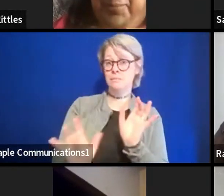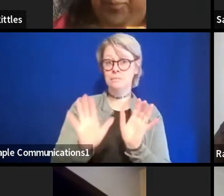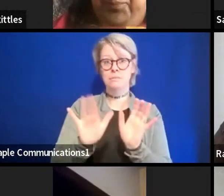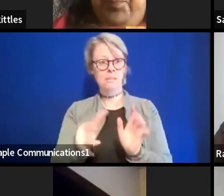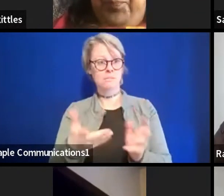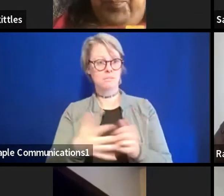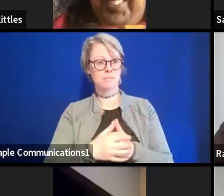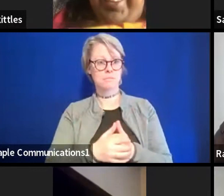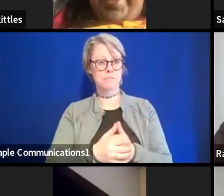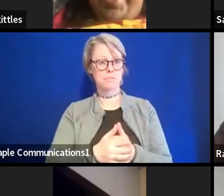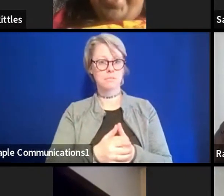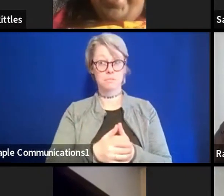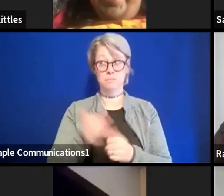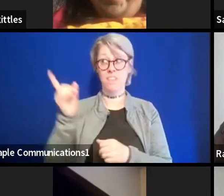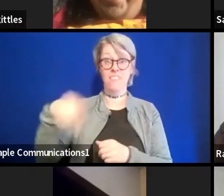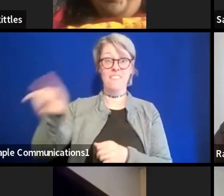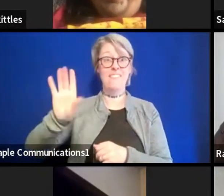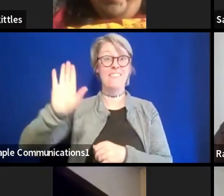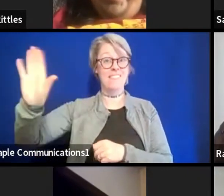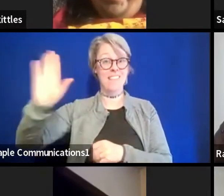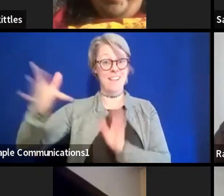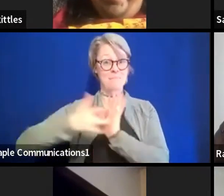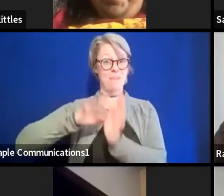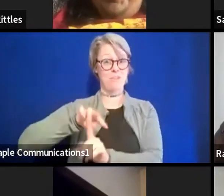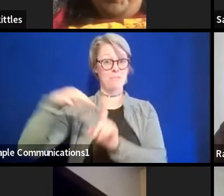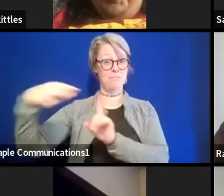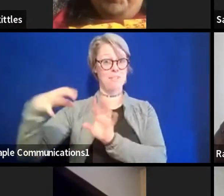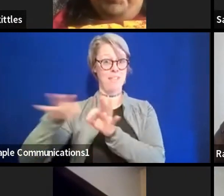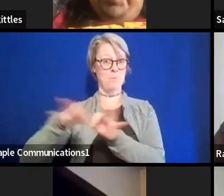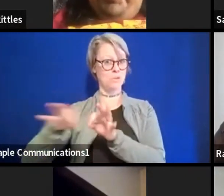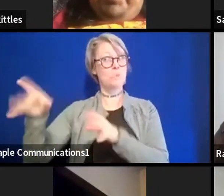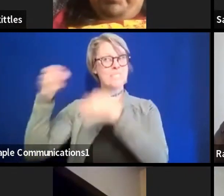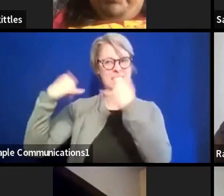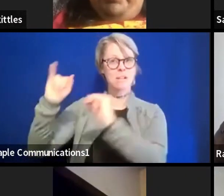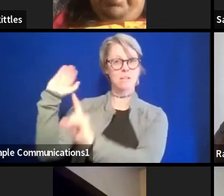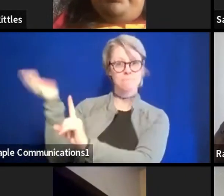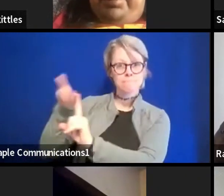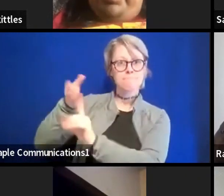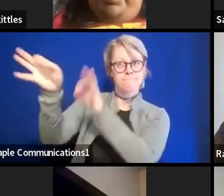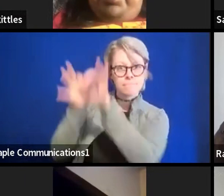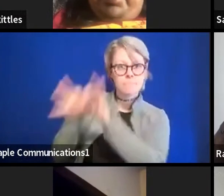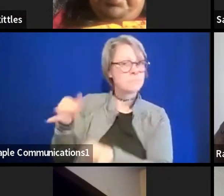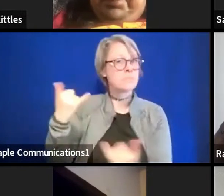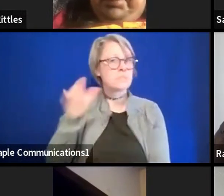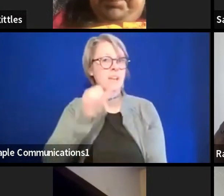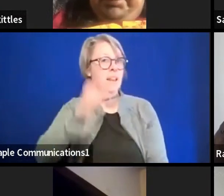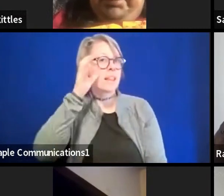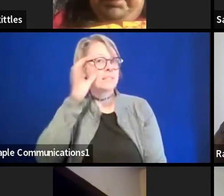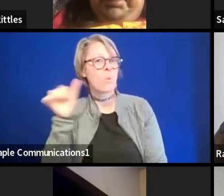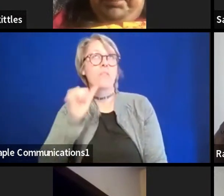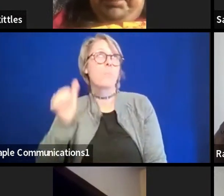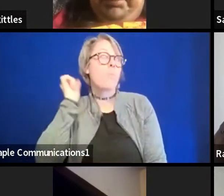clearly you're speaking their language, and still they can't hear. They can't hear, or